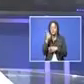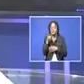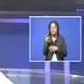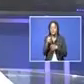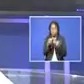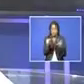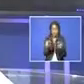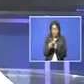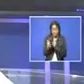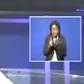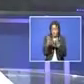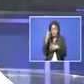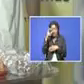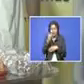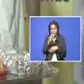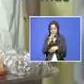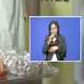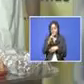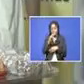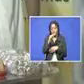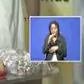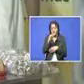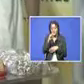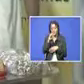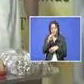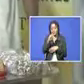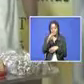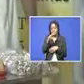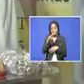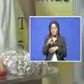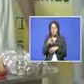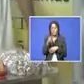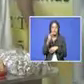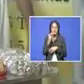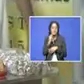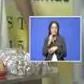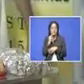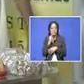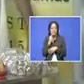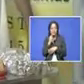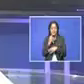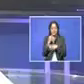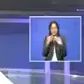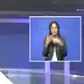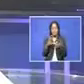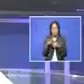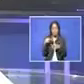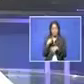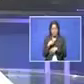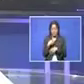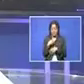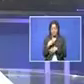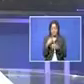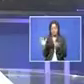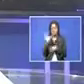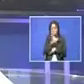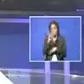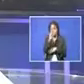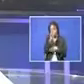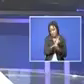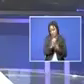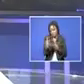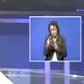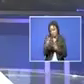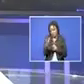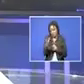Mortimer Candies. Hi, Kale, and thanks for joining me on First at Six. Thanks for having me. Good. With Christmas literally a week away, what